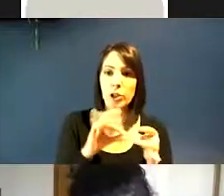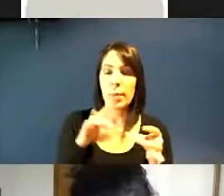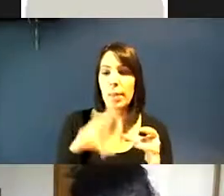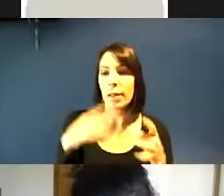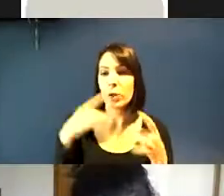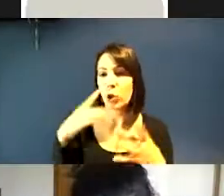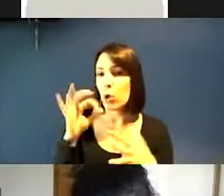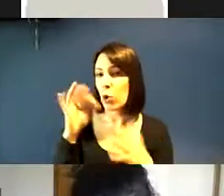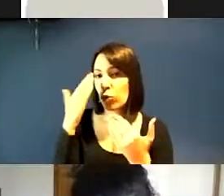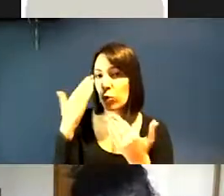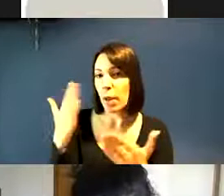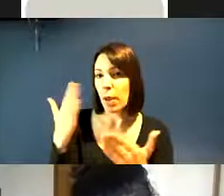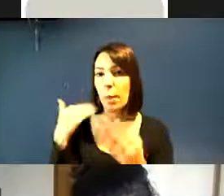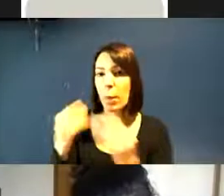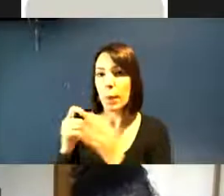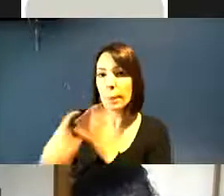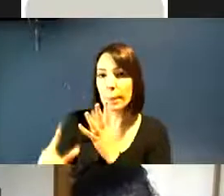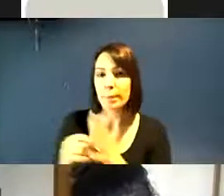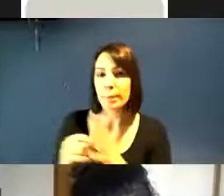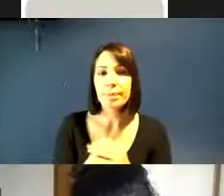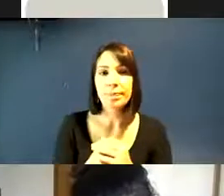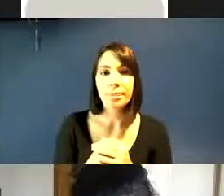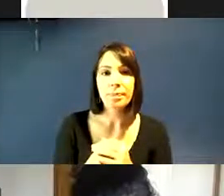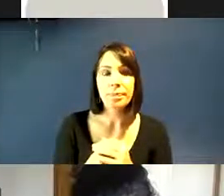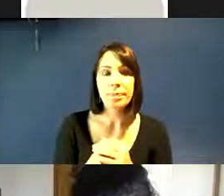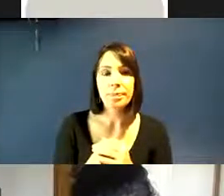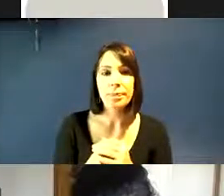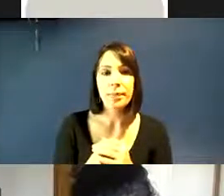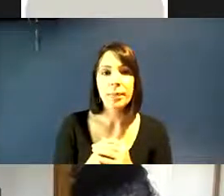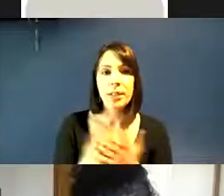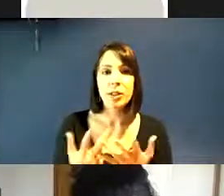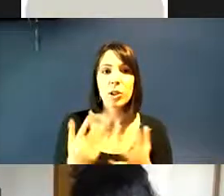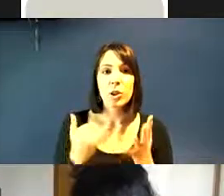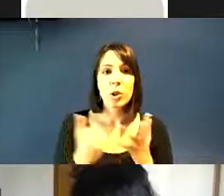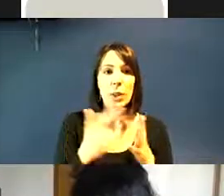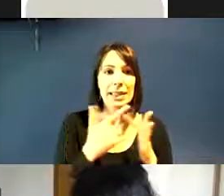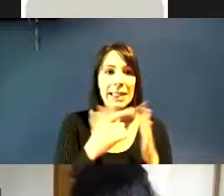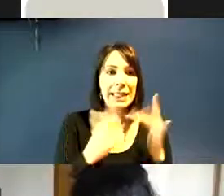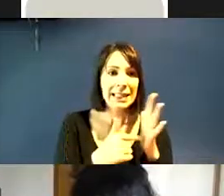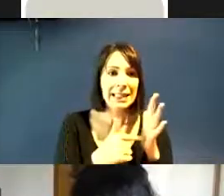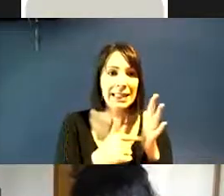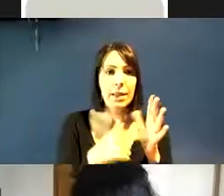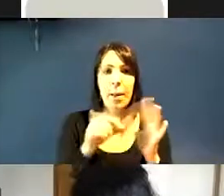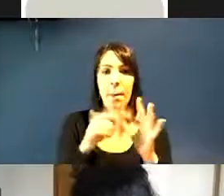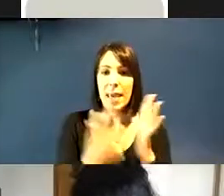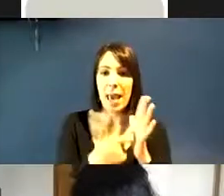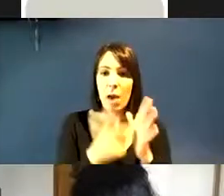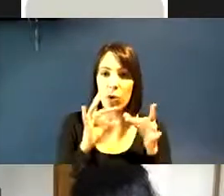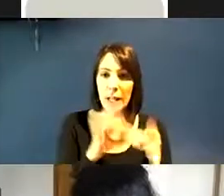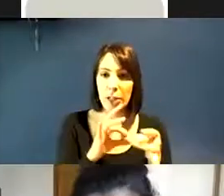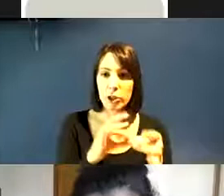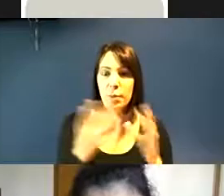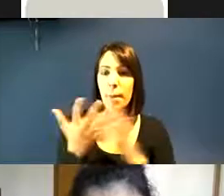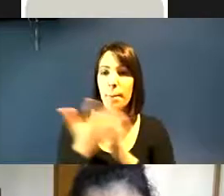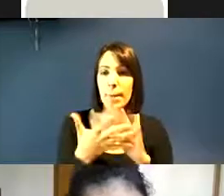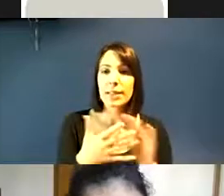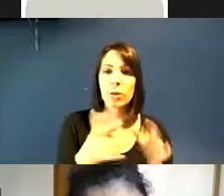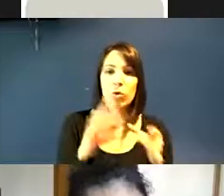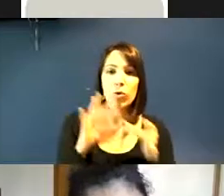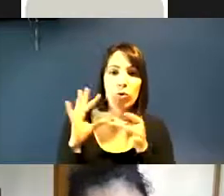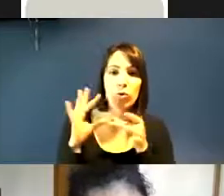disabilities. So sexist peer relations are relationships between men that are characterized